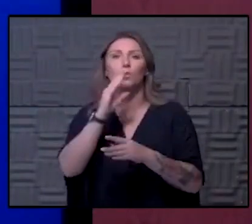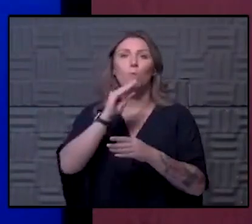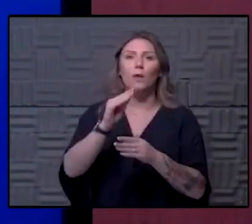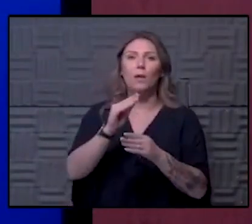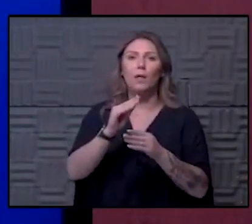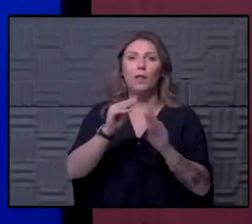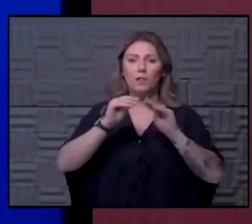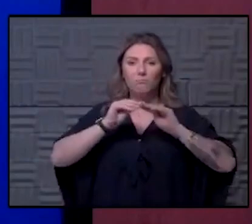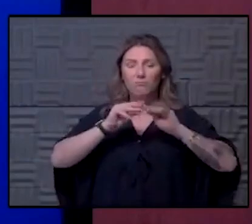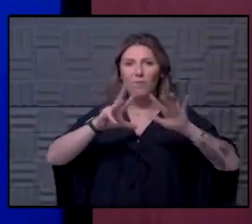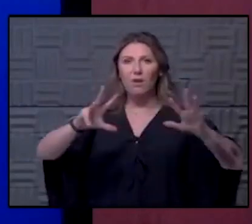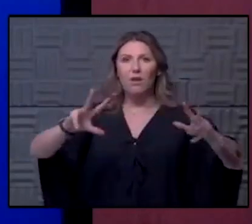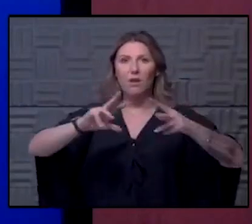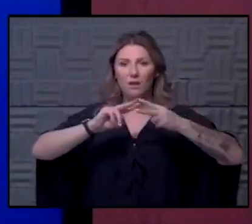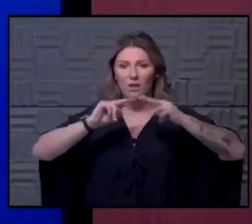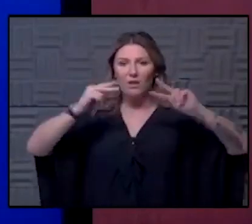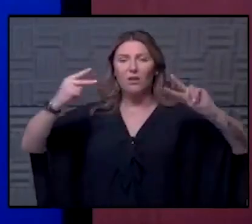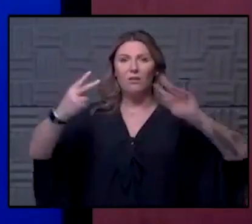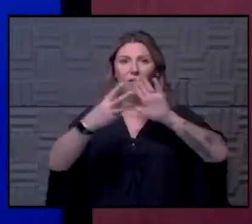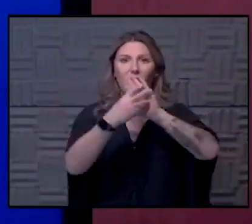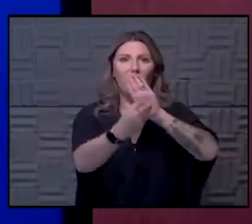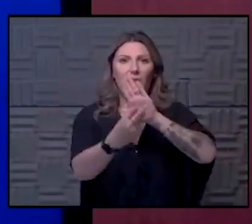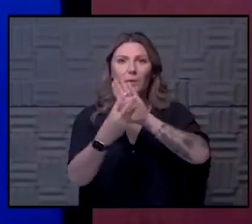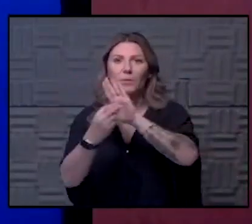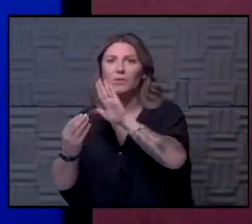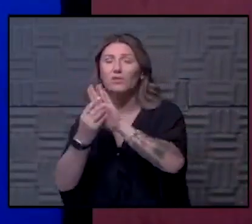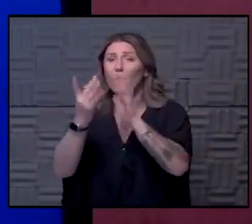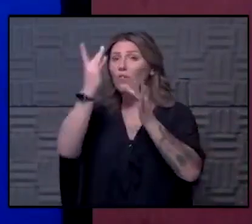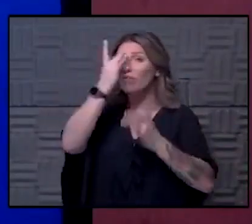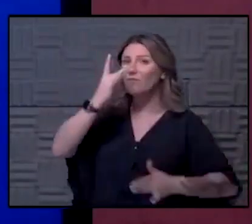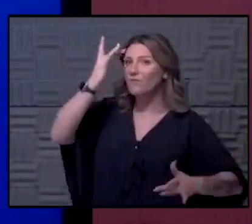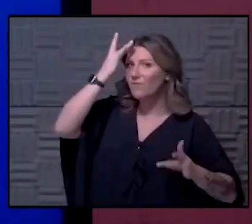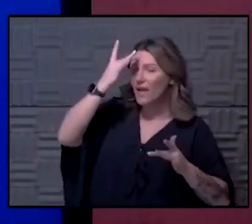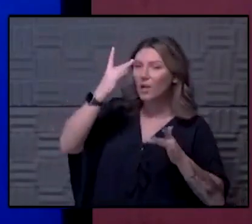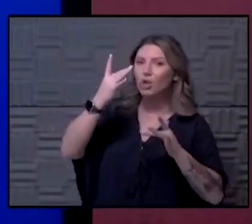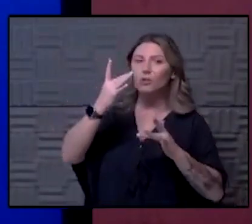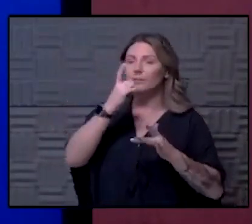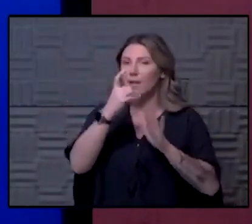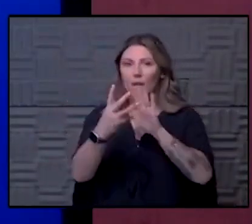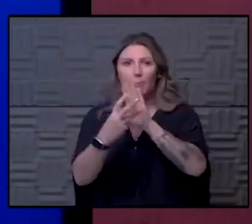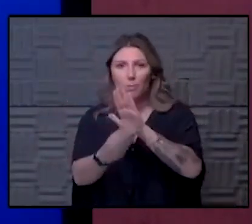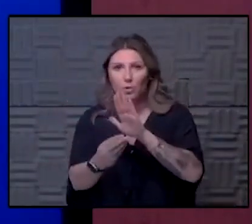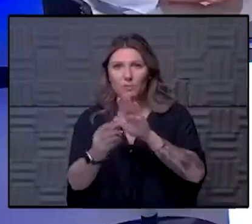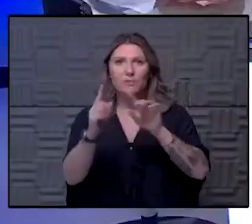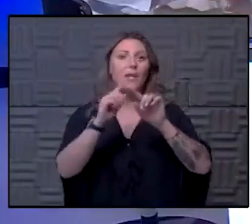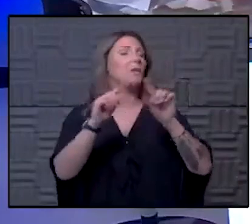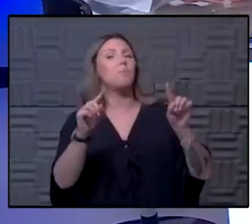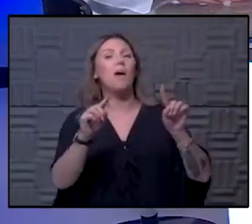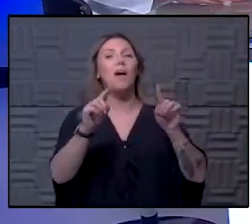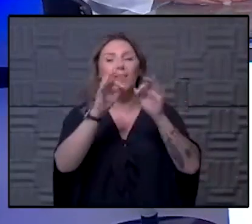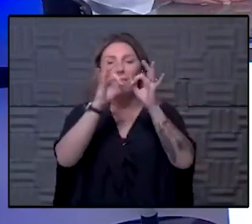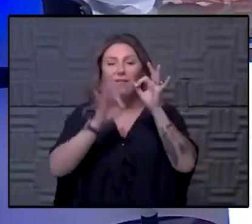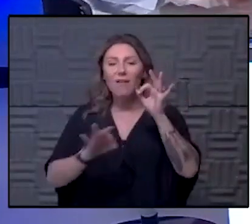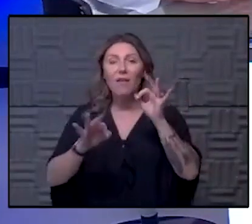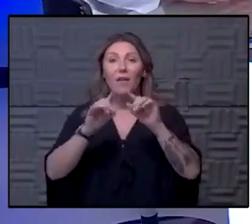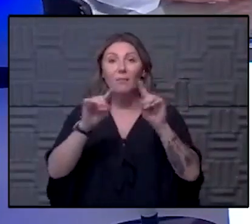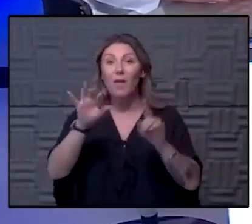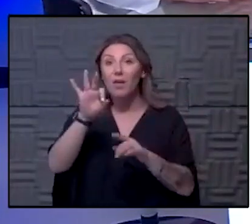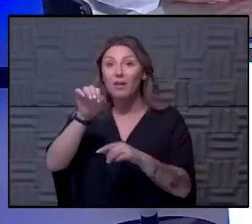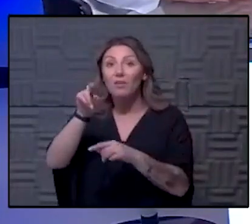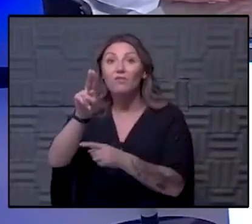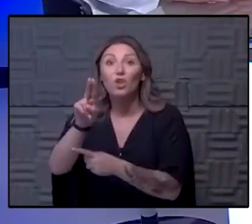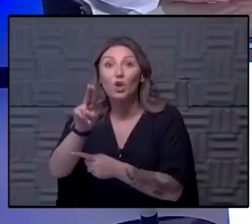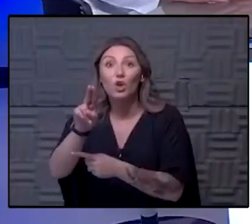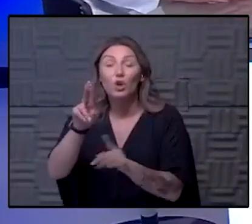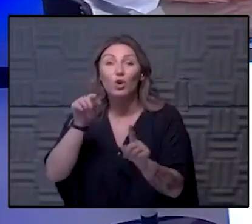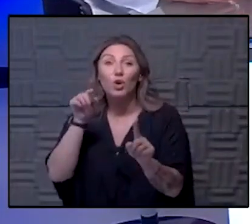been historical and have done so well, the virus didn't mutate, so it's easier to vaccinate against. Right. And, we know, except like influenza, which turns out to